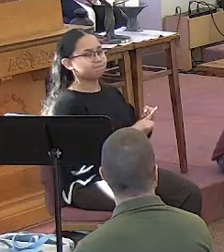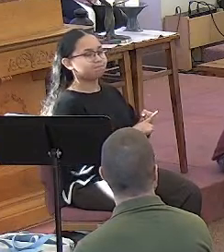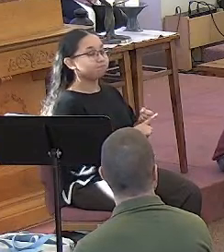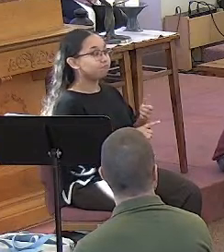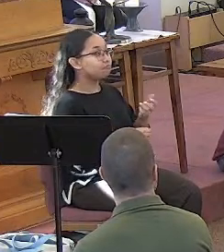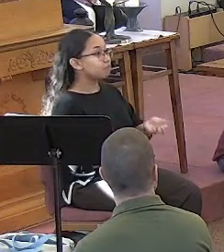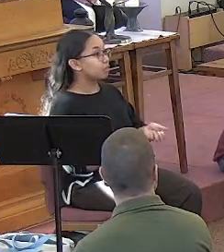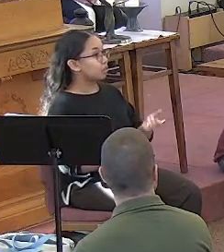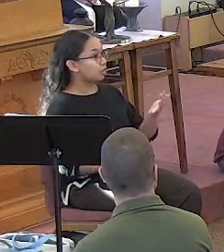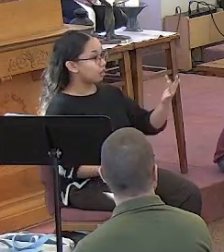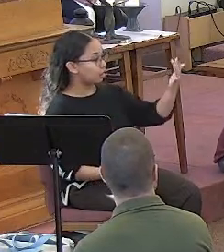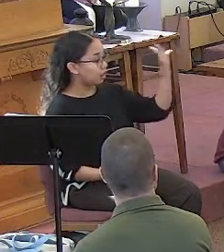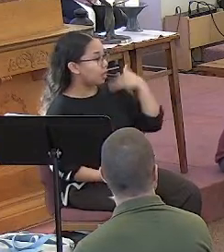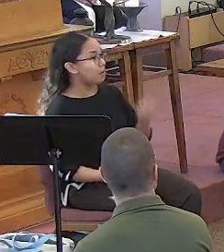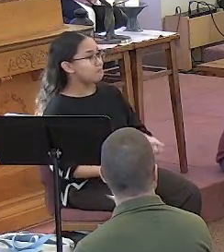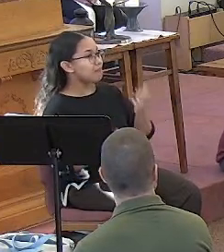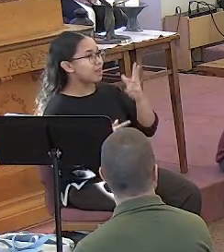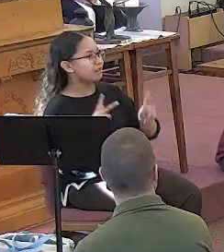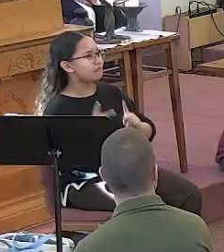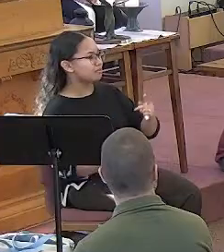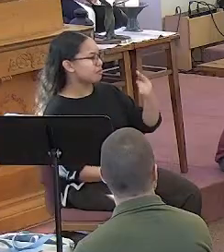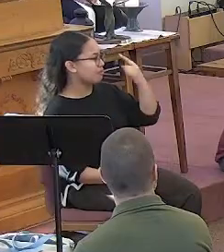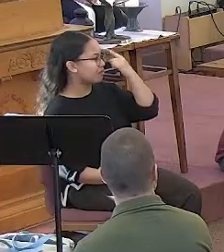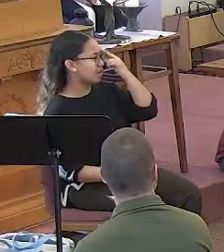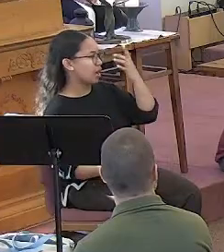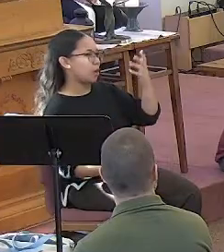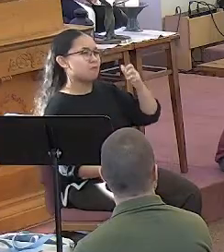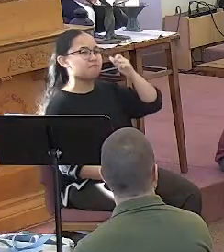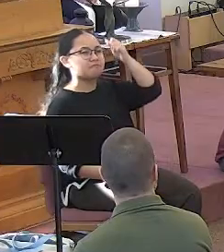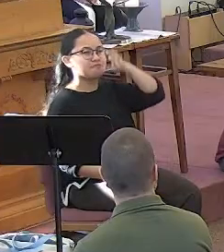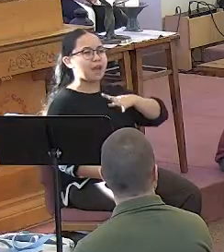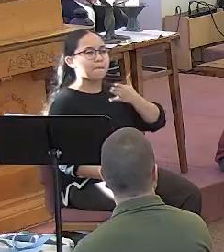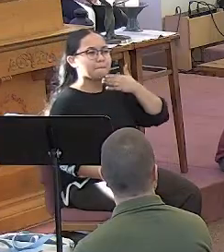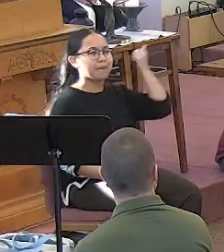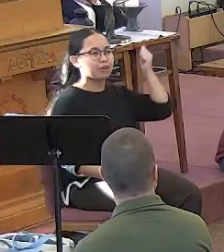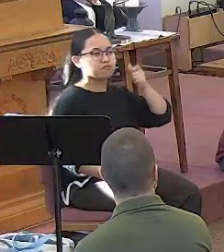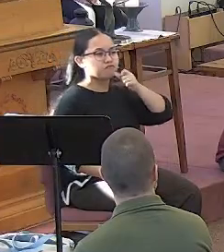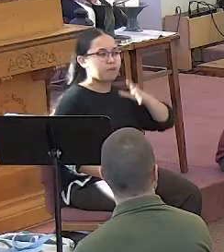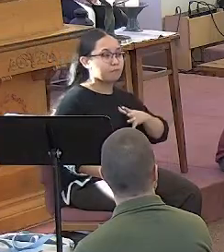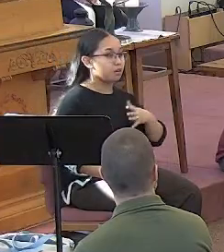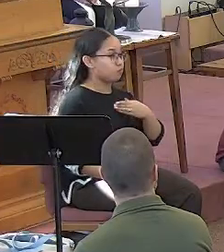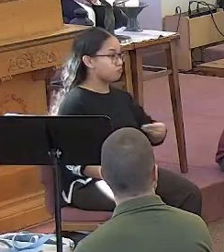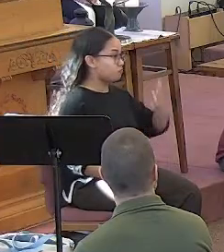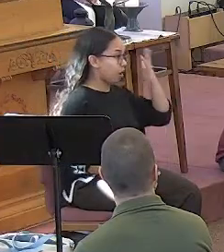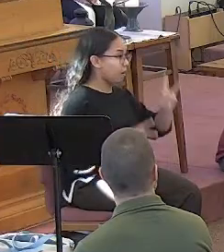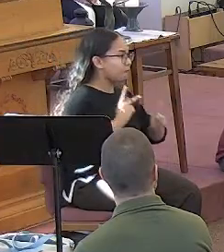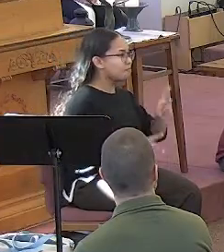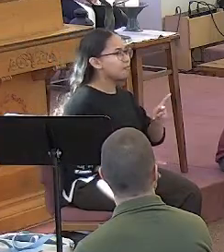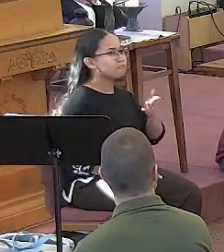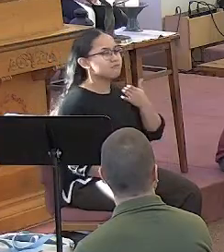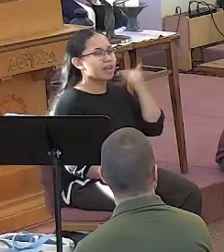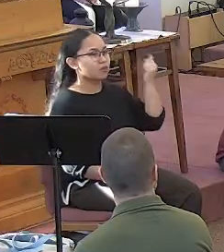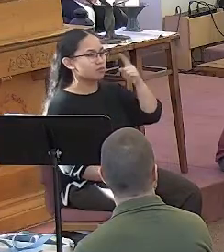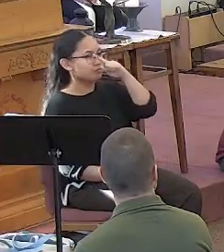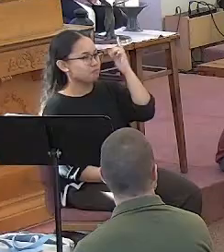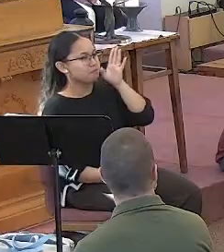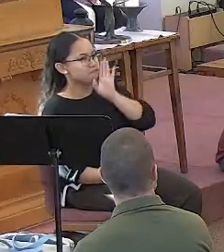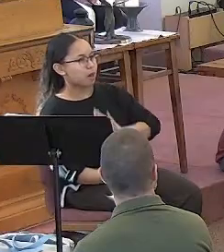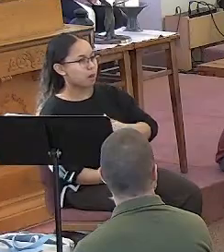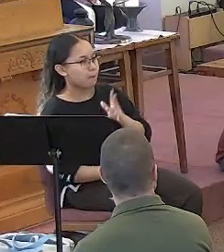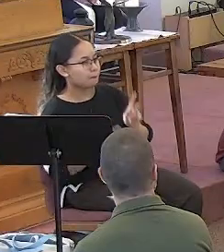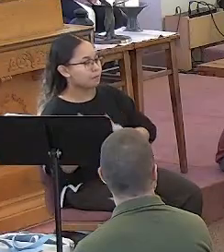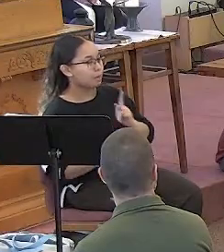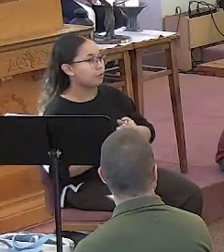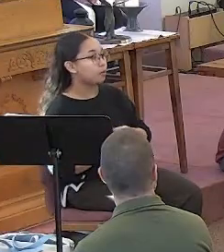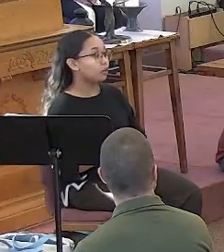wrongly believed that some people were better than others, men better than women, white people better than black people. And Fannie Barrier